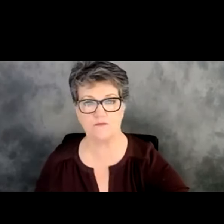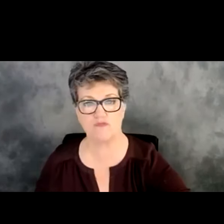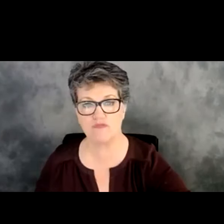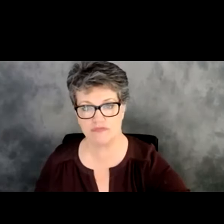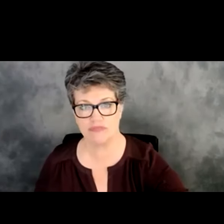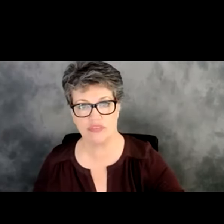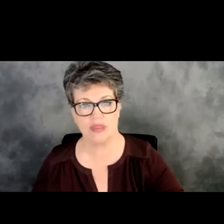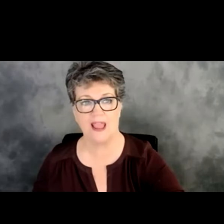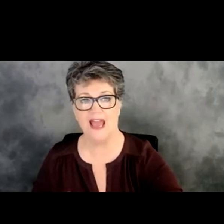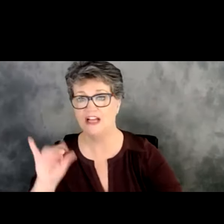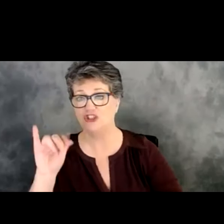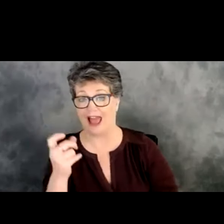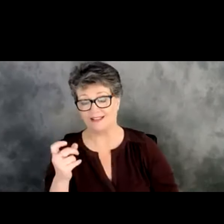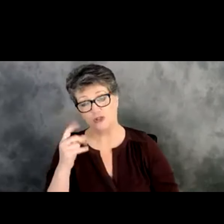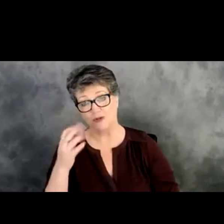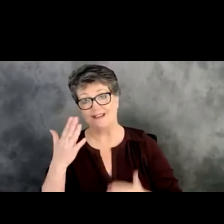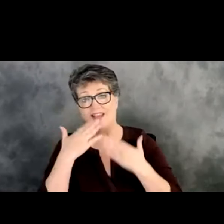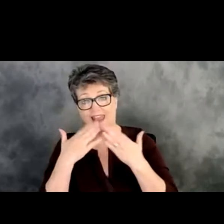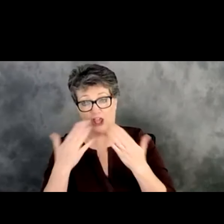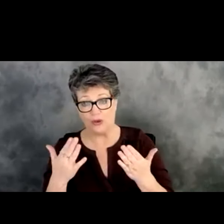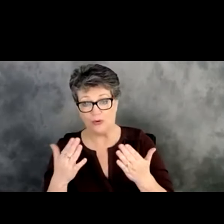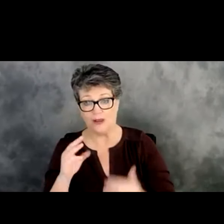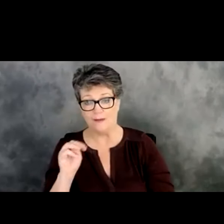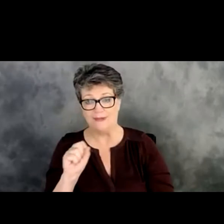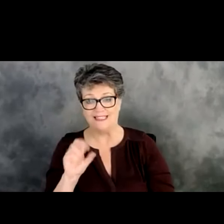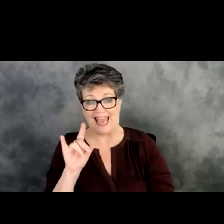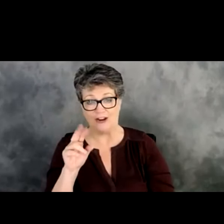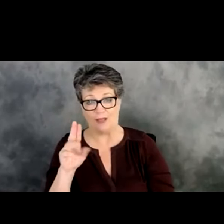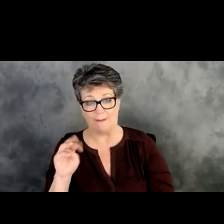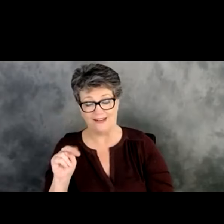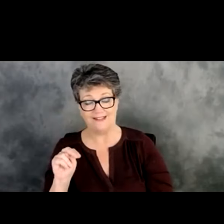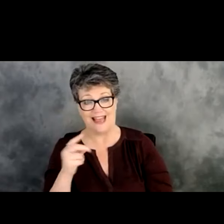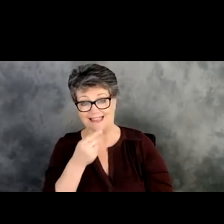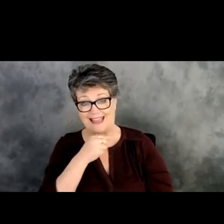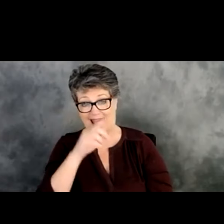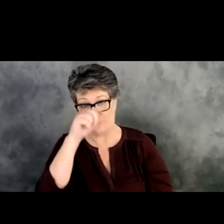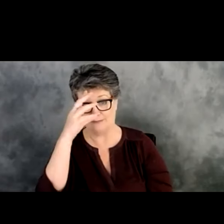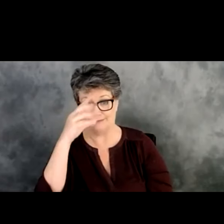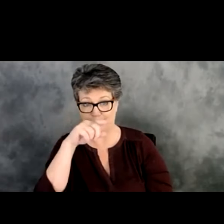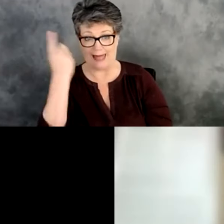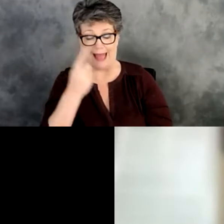I just wanted to say thank you, Ms. Edelman. As a gay Black man who's living with